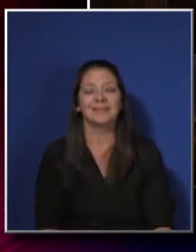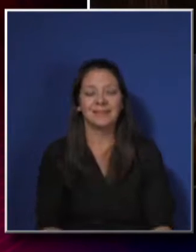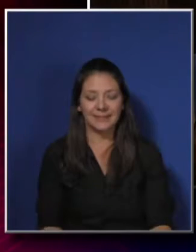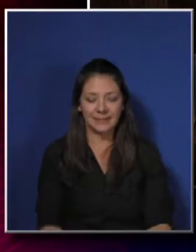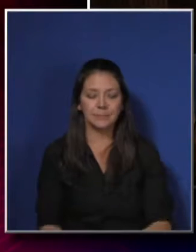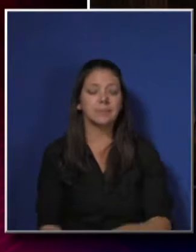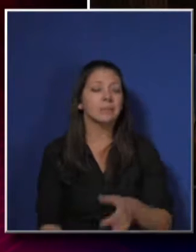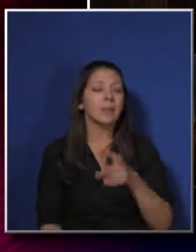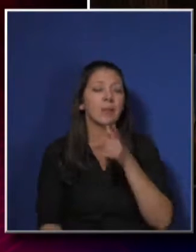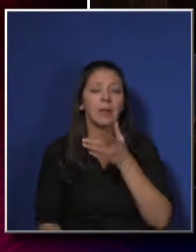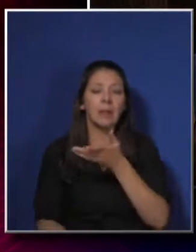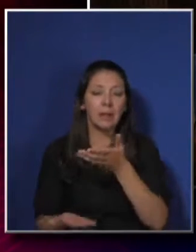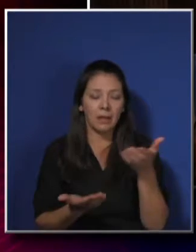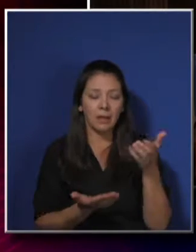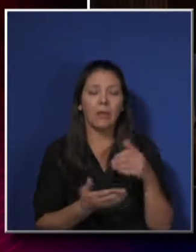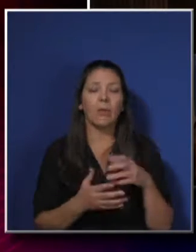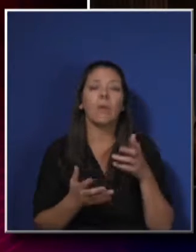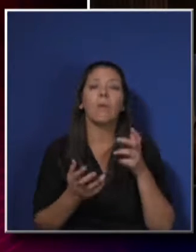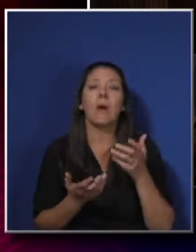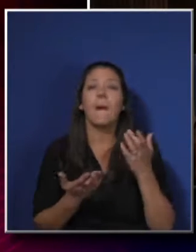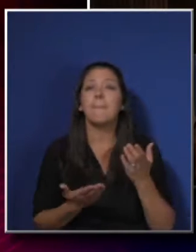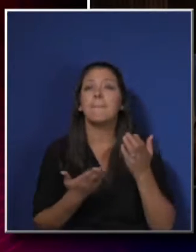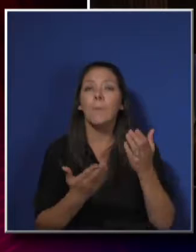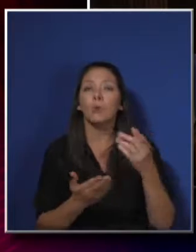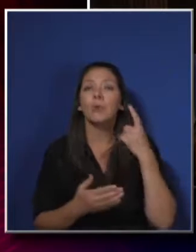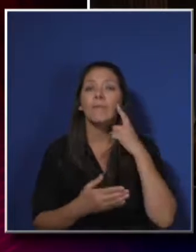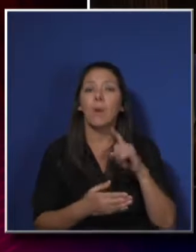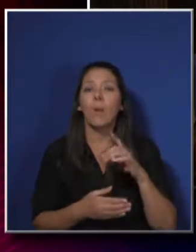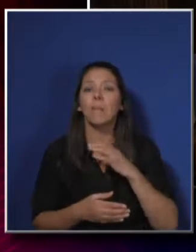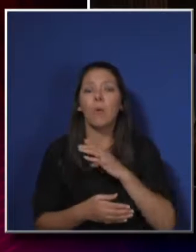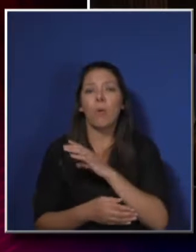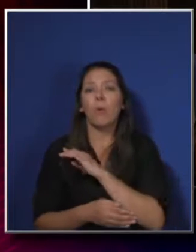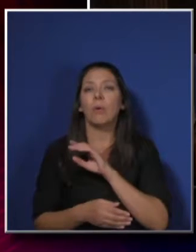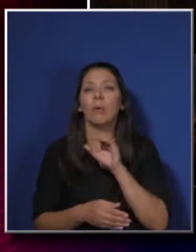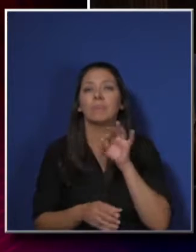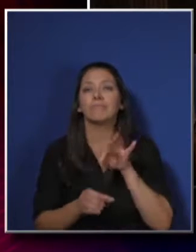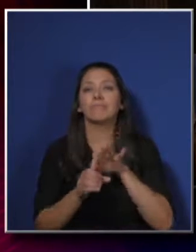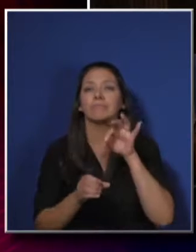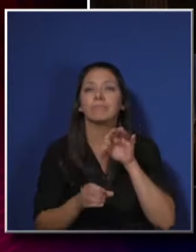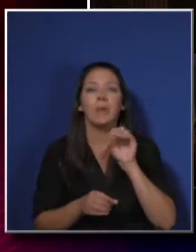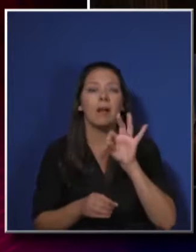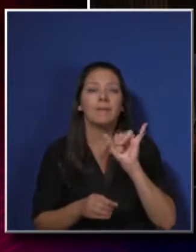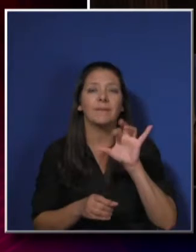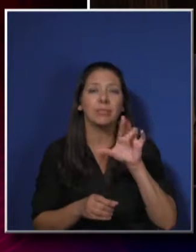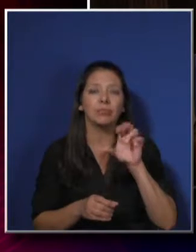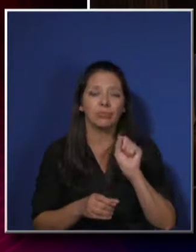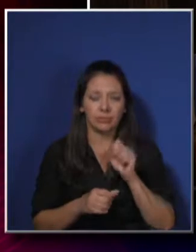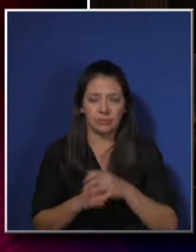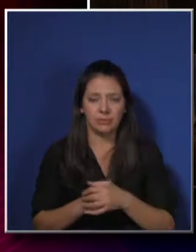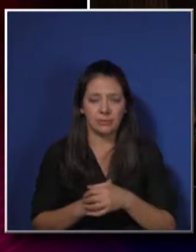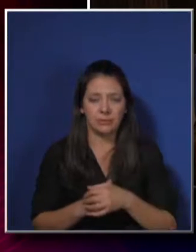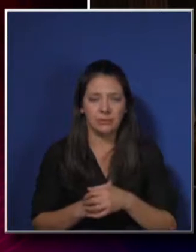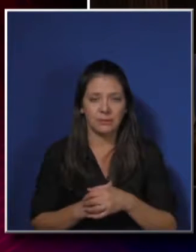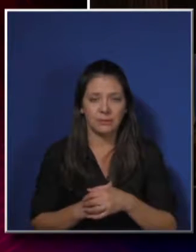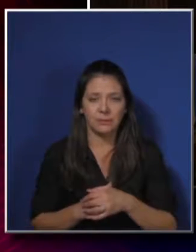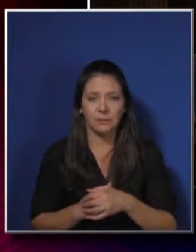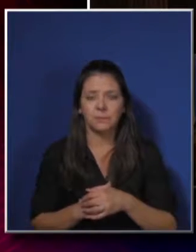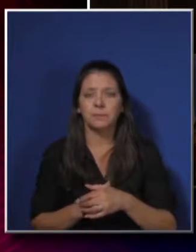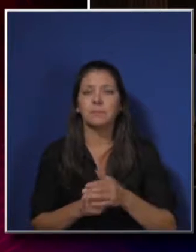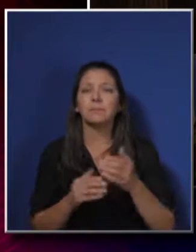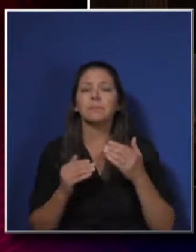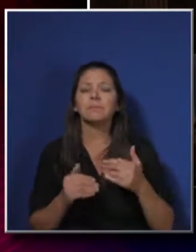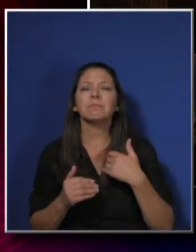Entertaining any motions for board officers? Can I just put out